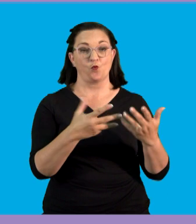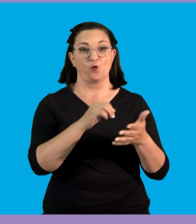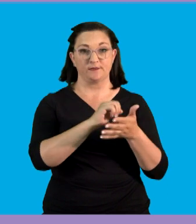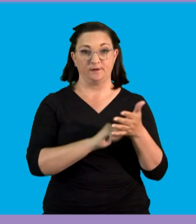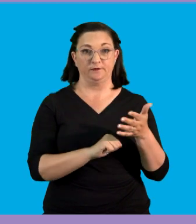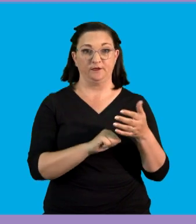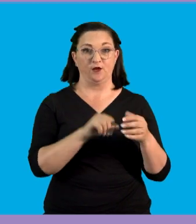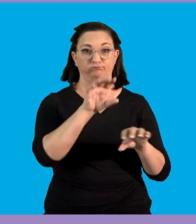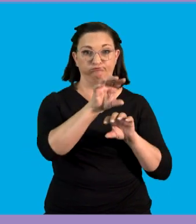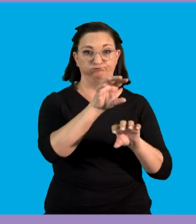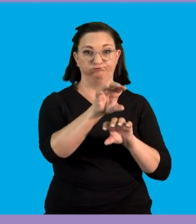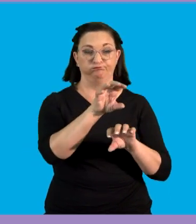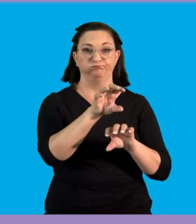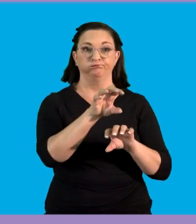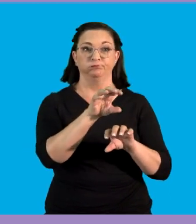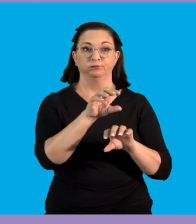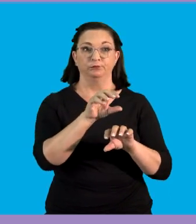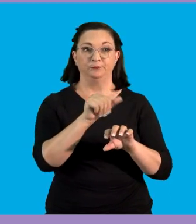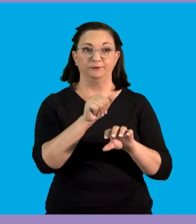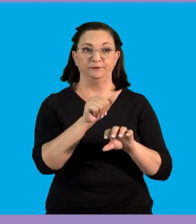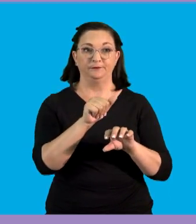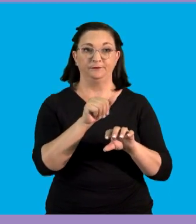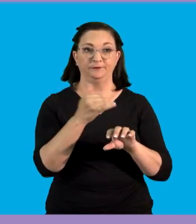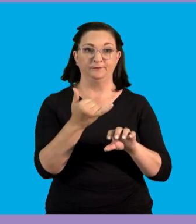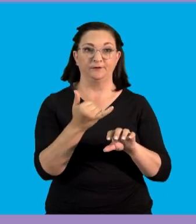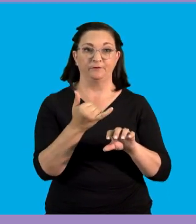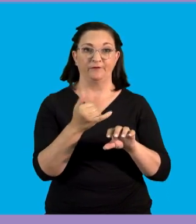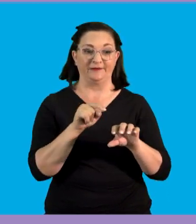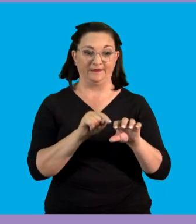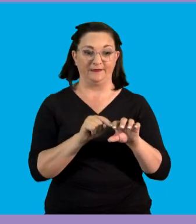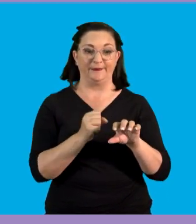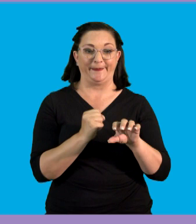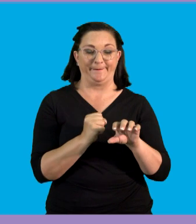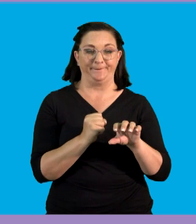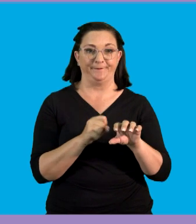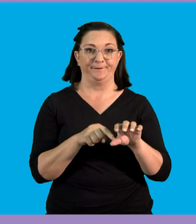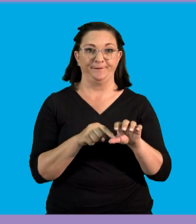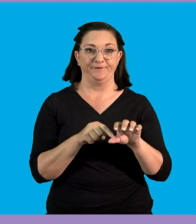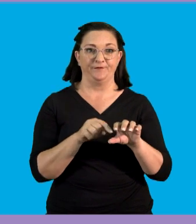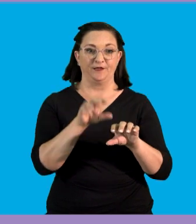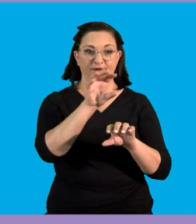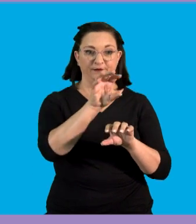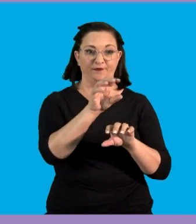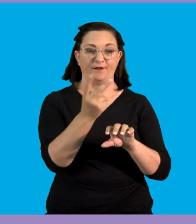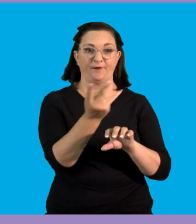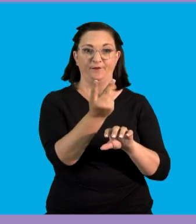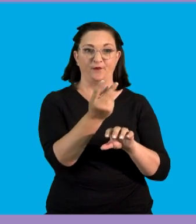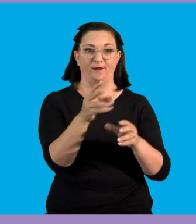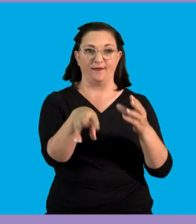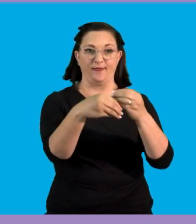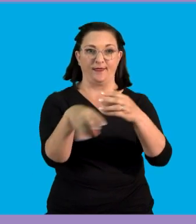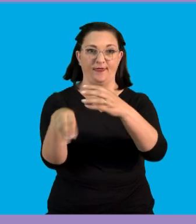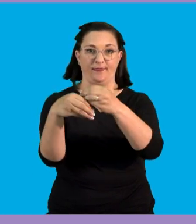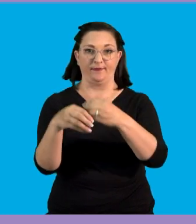adding or subtracting common fractions, we keep the denominator and only add the